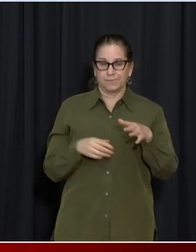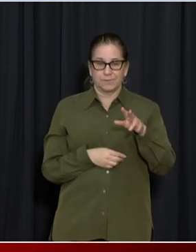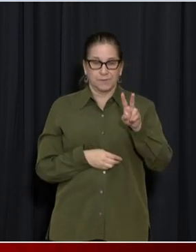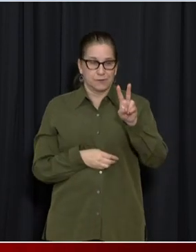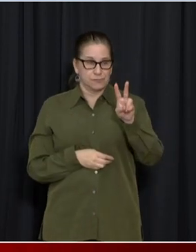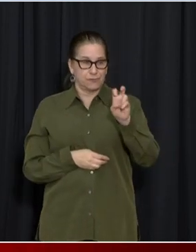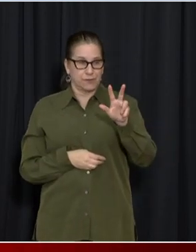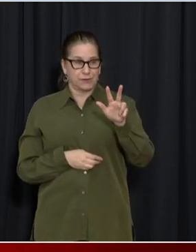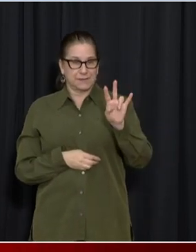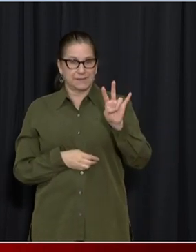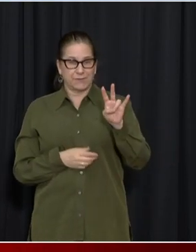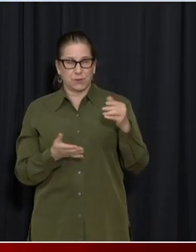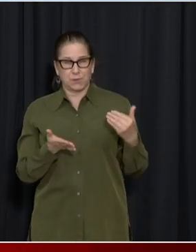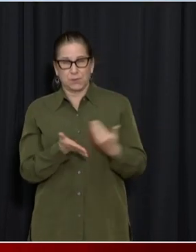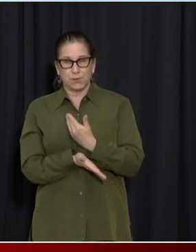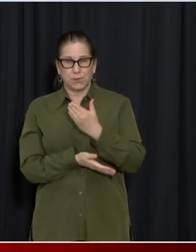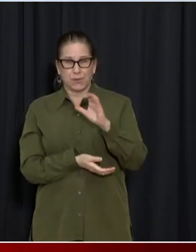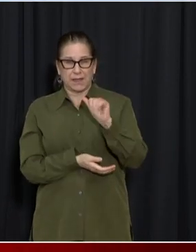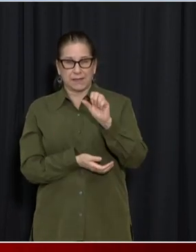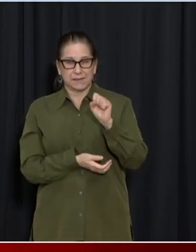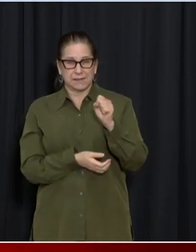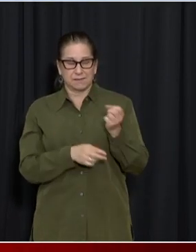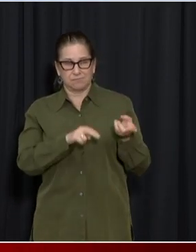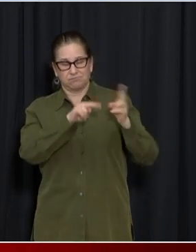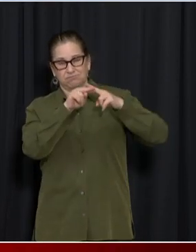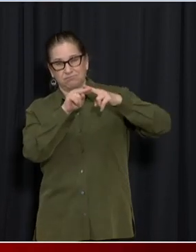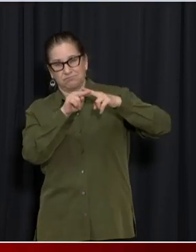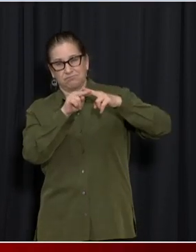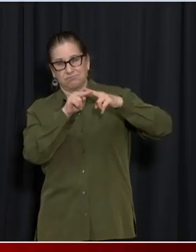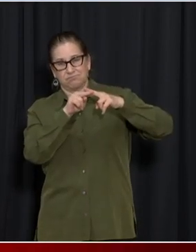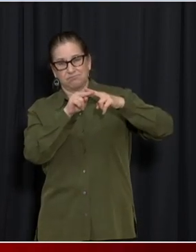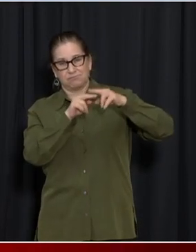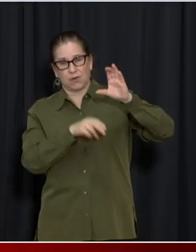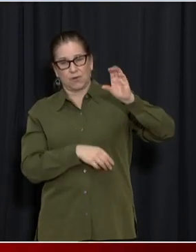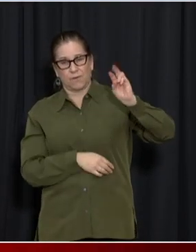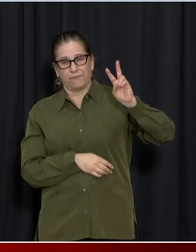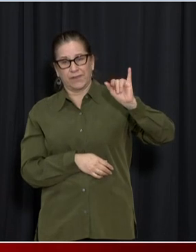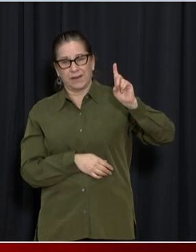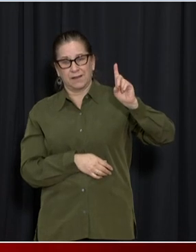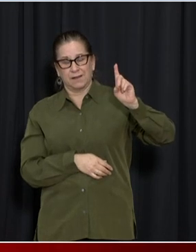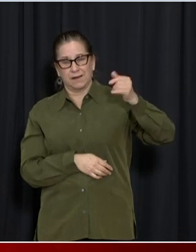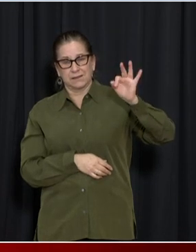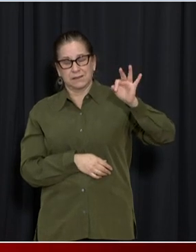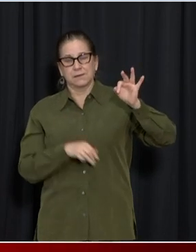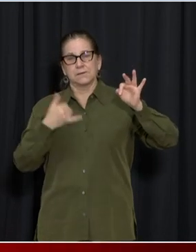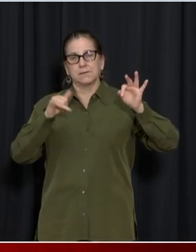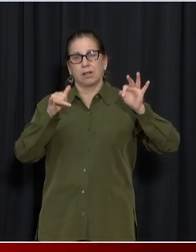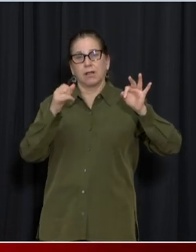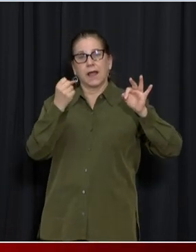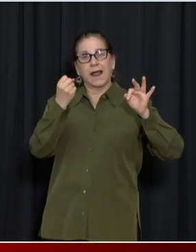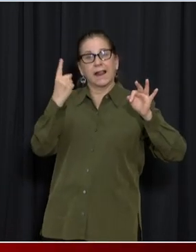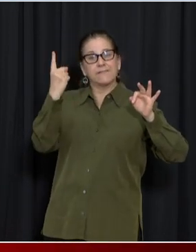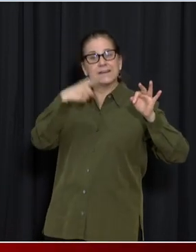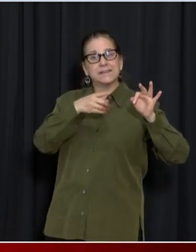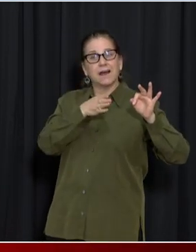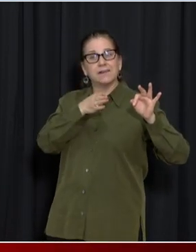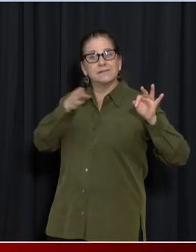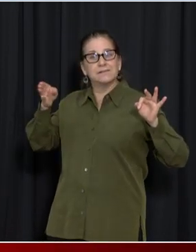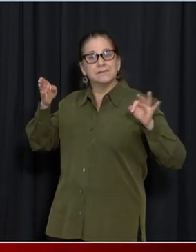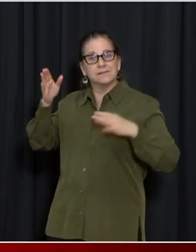also reporting the 11th day of decline, it creates a tremendous opportunity for me to be able